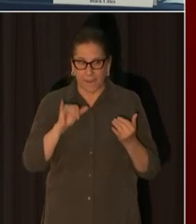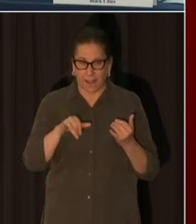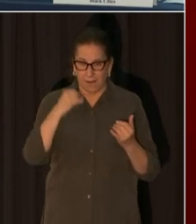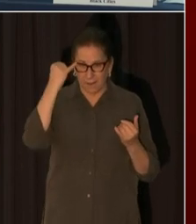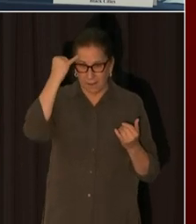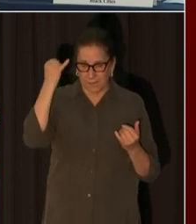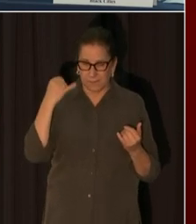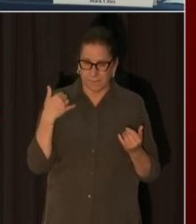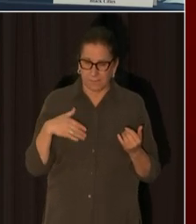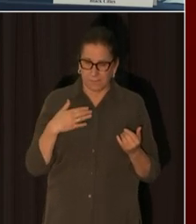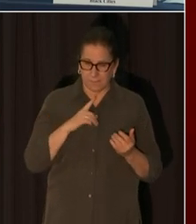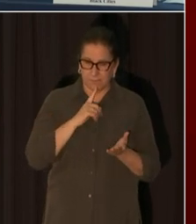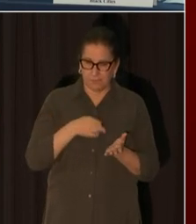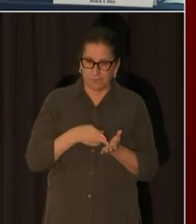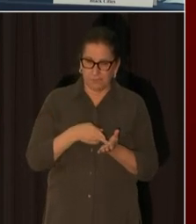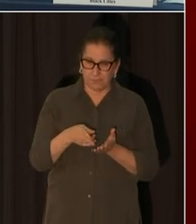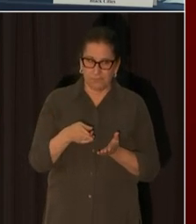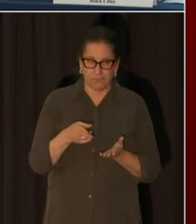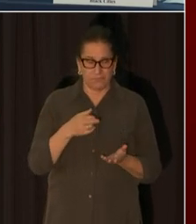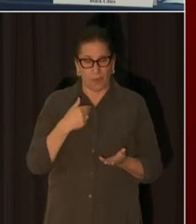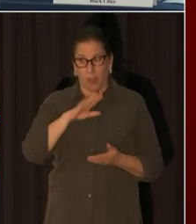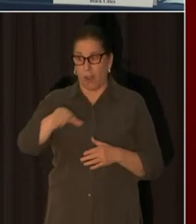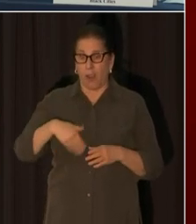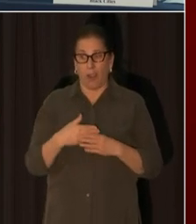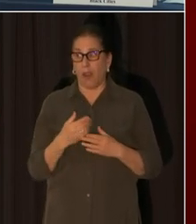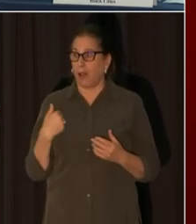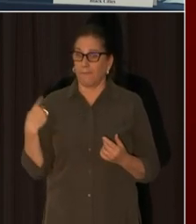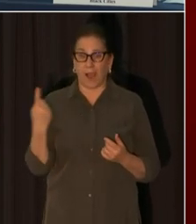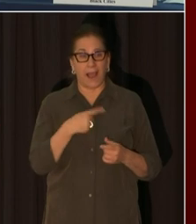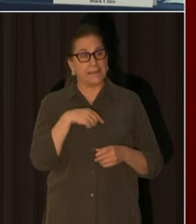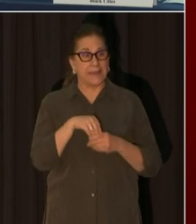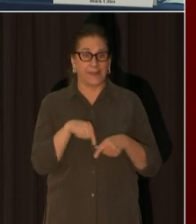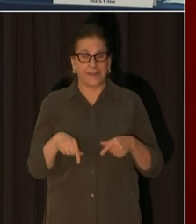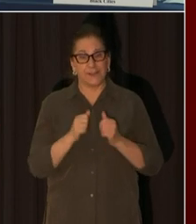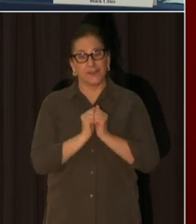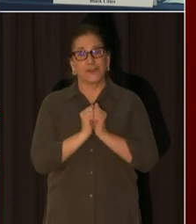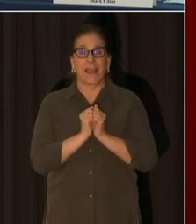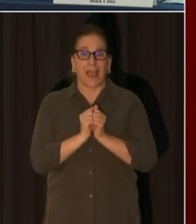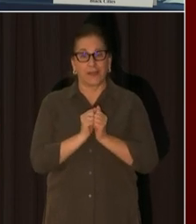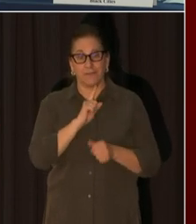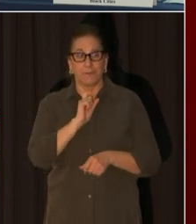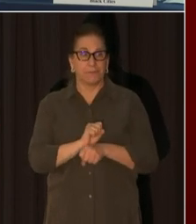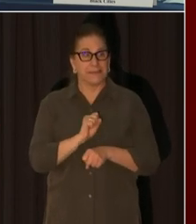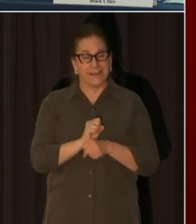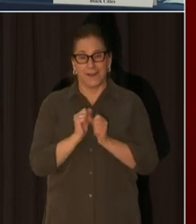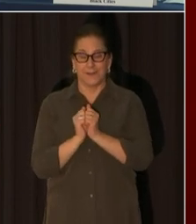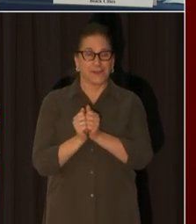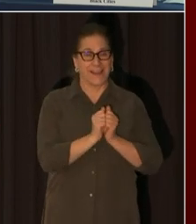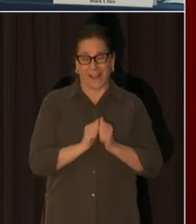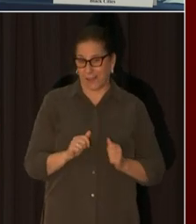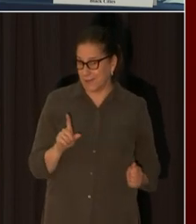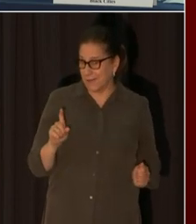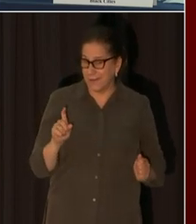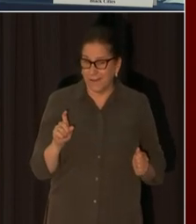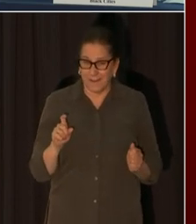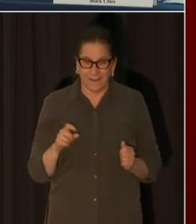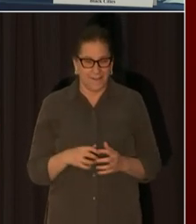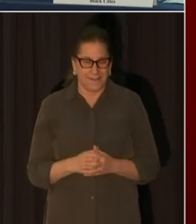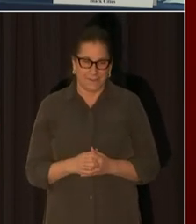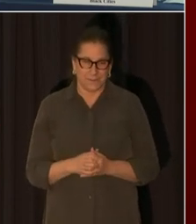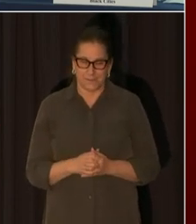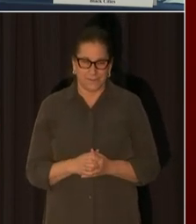all in this together, then cities must step up now to accelerate efforts to address racial equity. In particular,